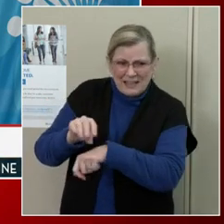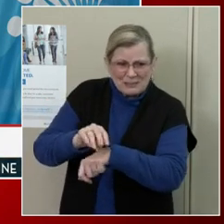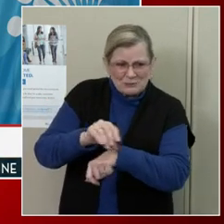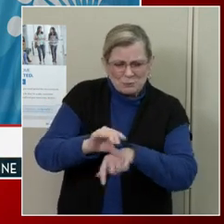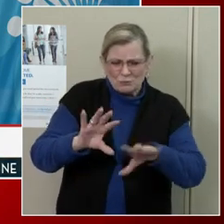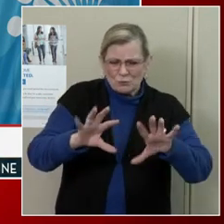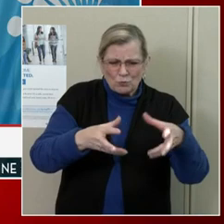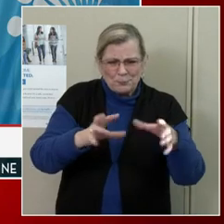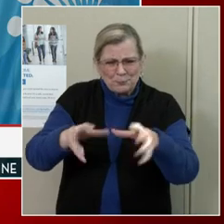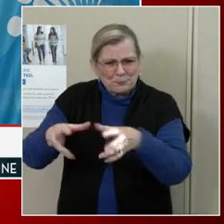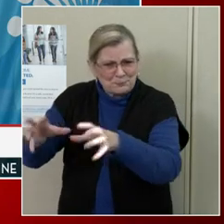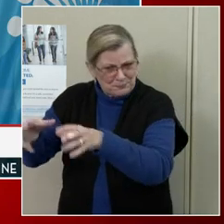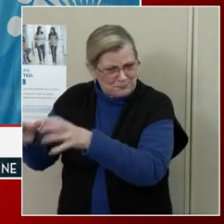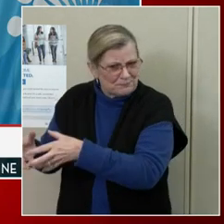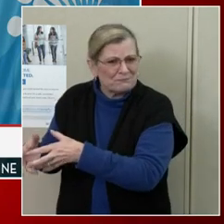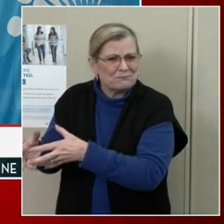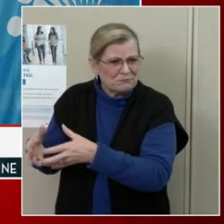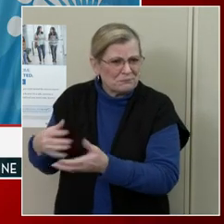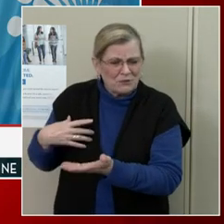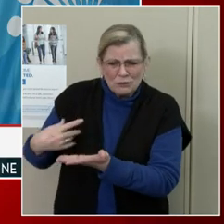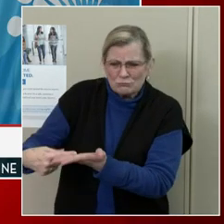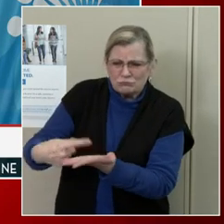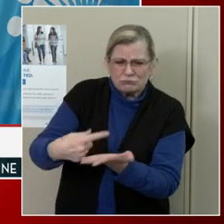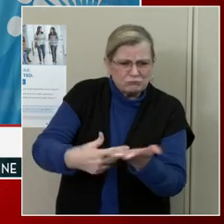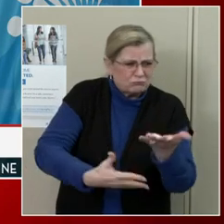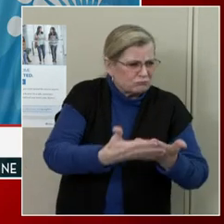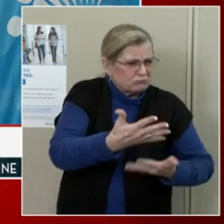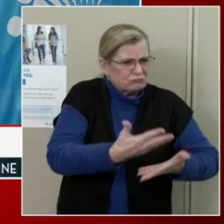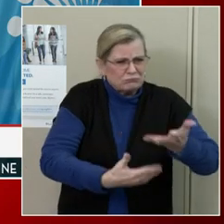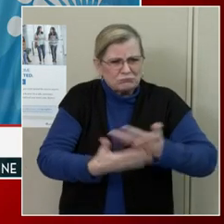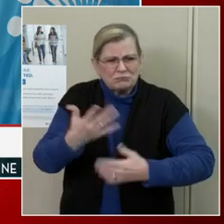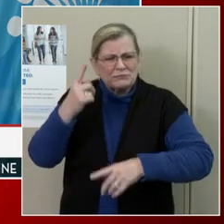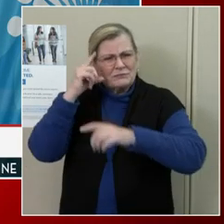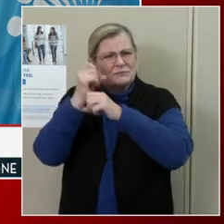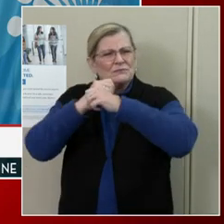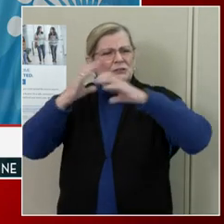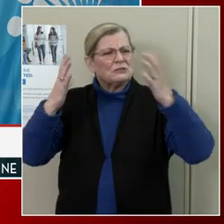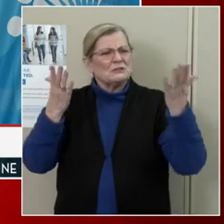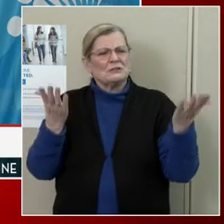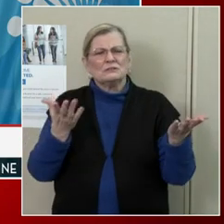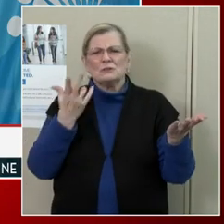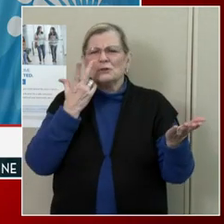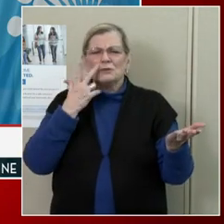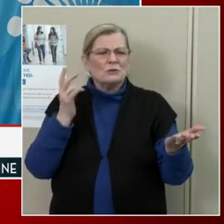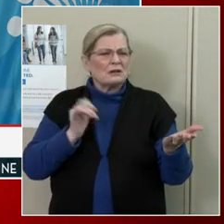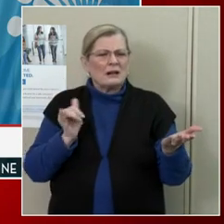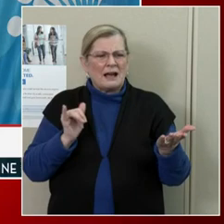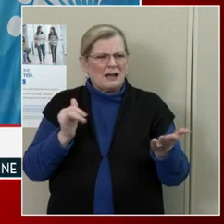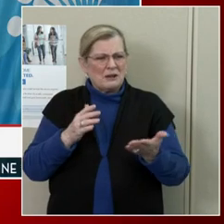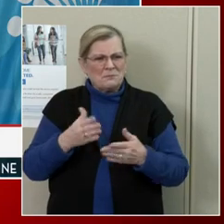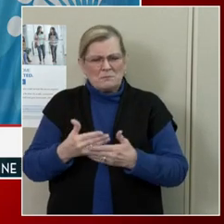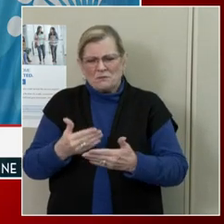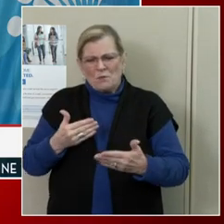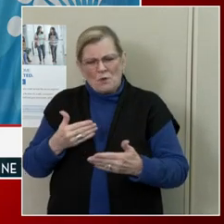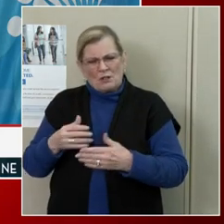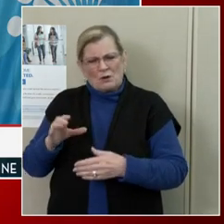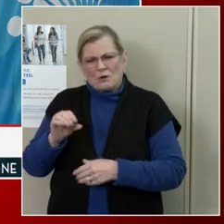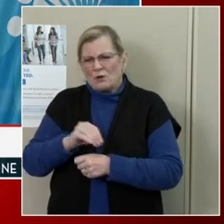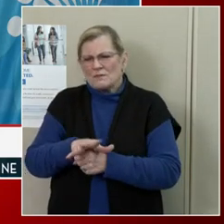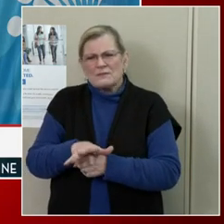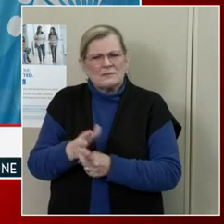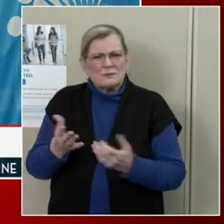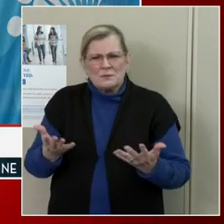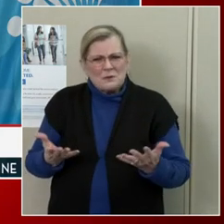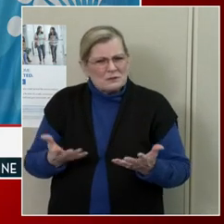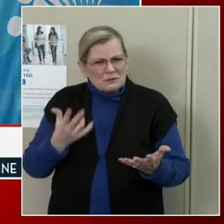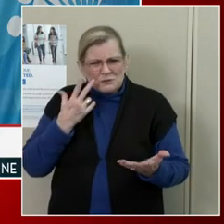discussed is what would it look like, or what would it take for us to get back to our pre-COVID days, to be able to get back